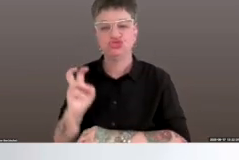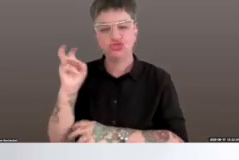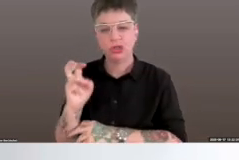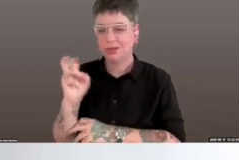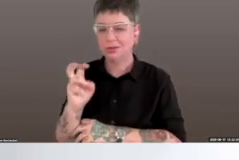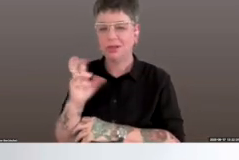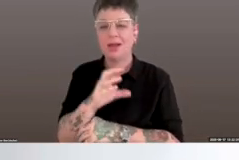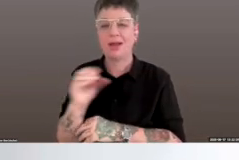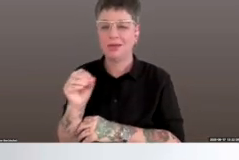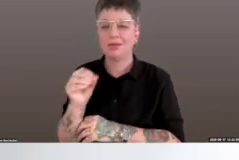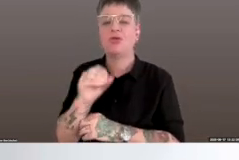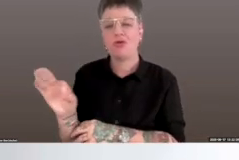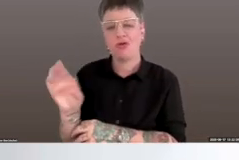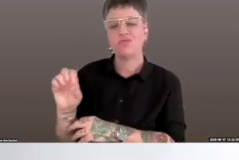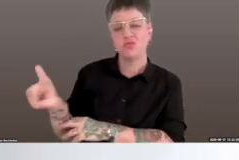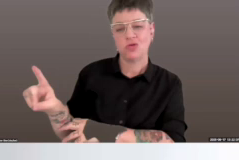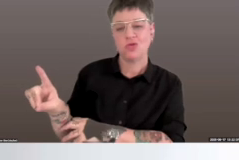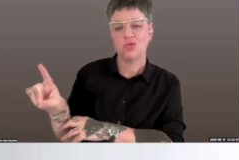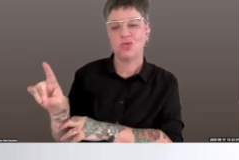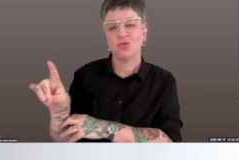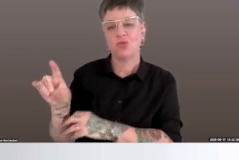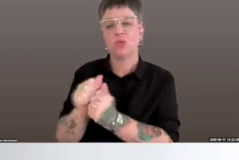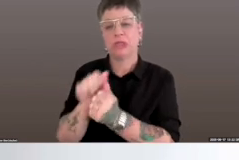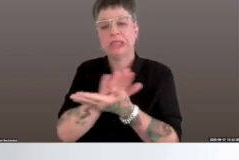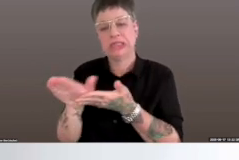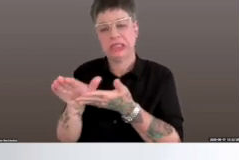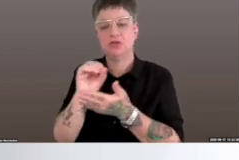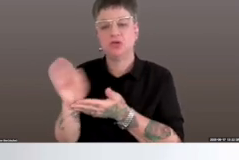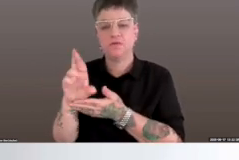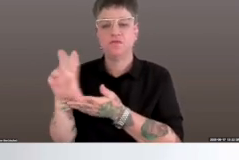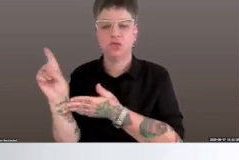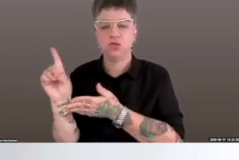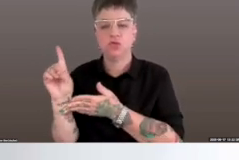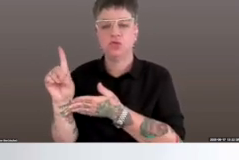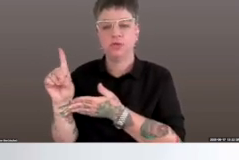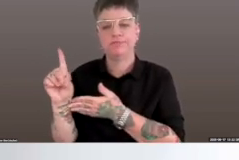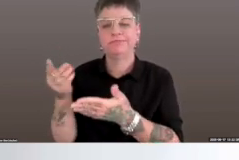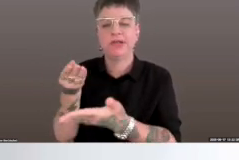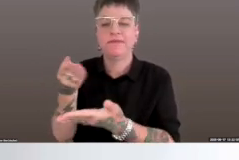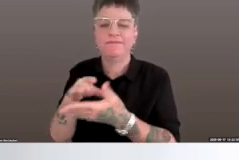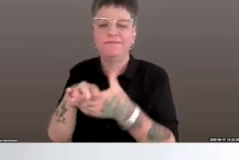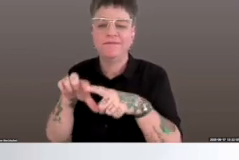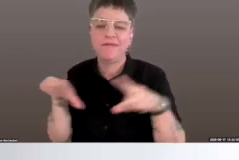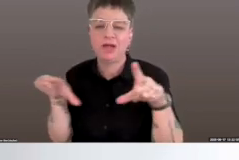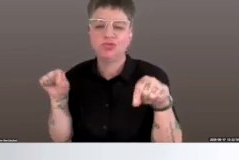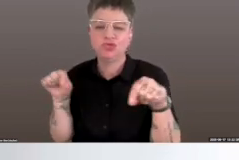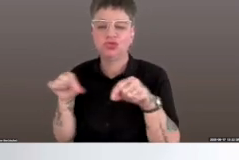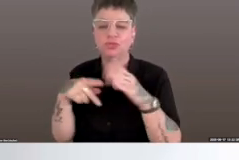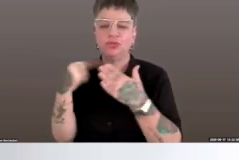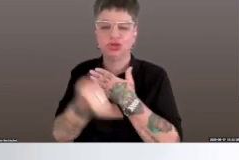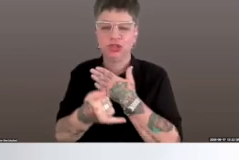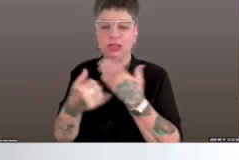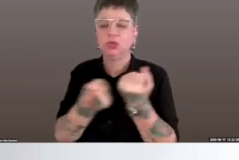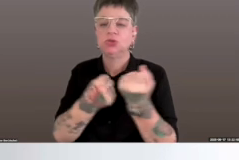zero-emission off-road equipment through the Clean Off-Road Equipment Voucher Incentive Project, and funding to support